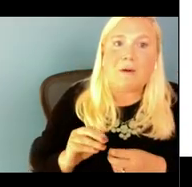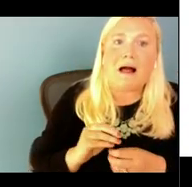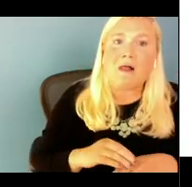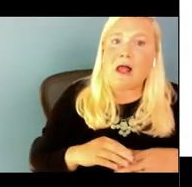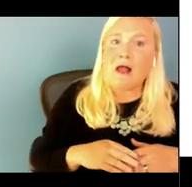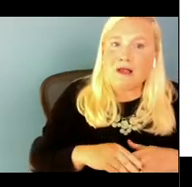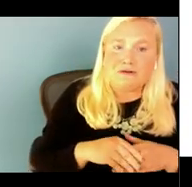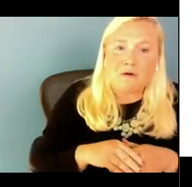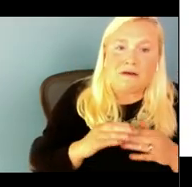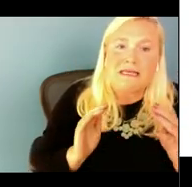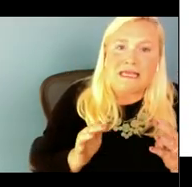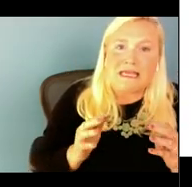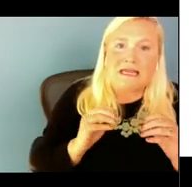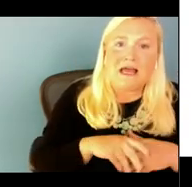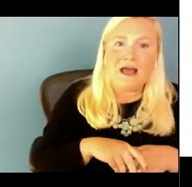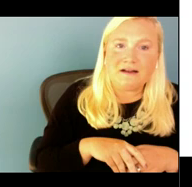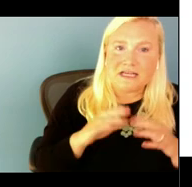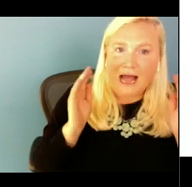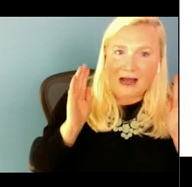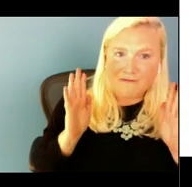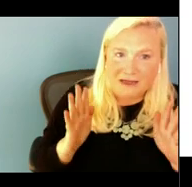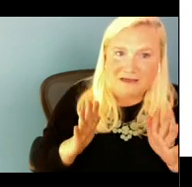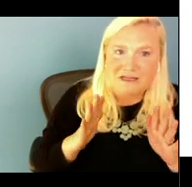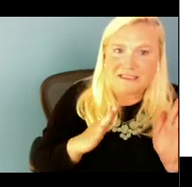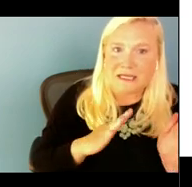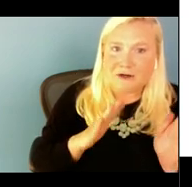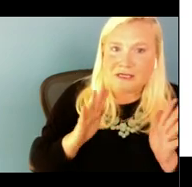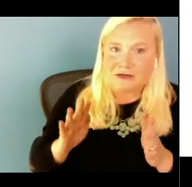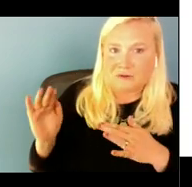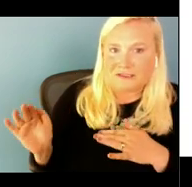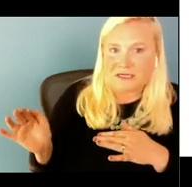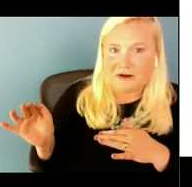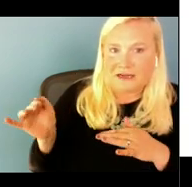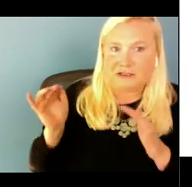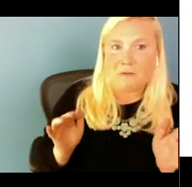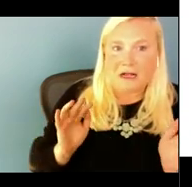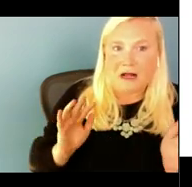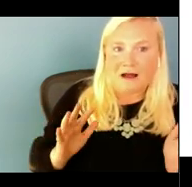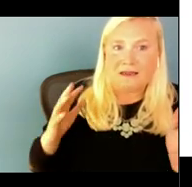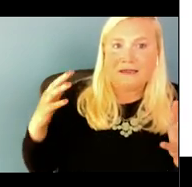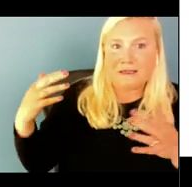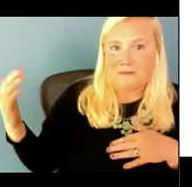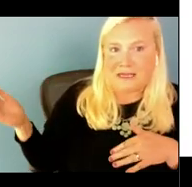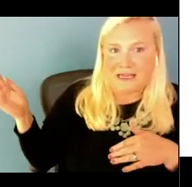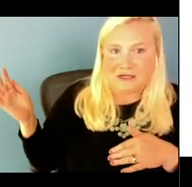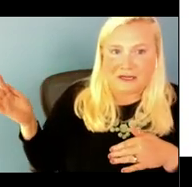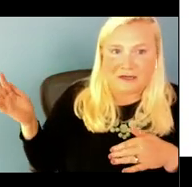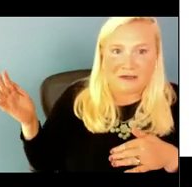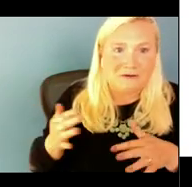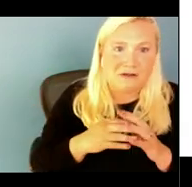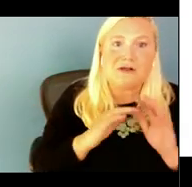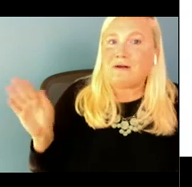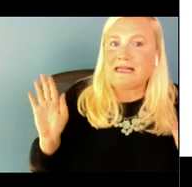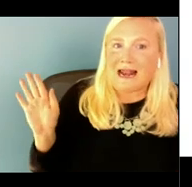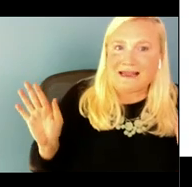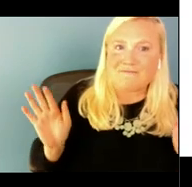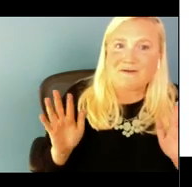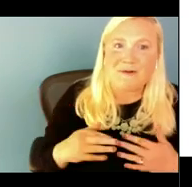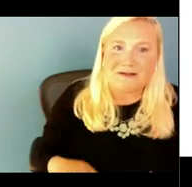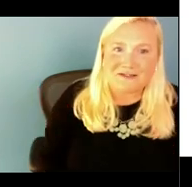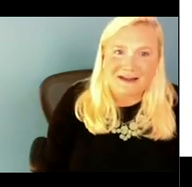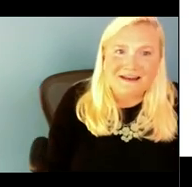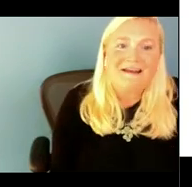it'll go really well. You don't need to have activities that are geared towards stuttering to work on communication. You don't